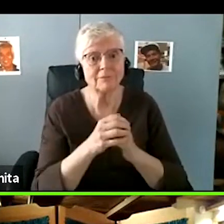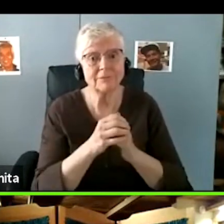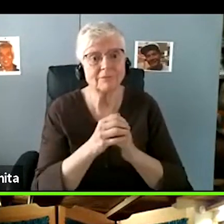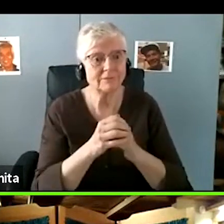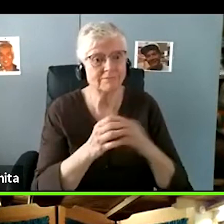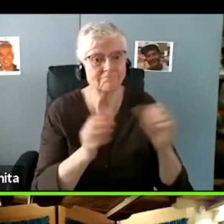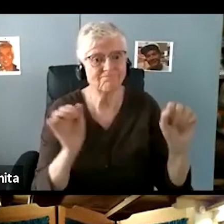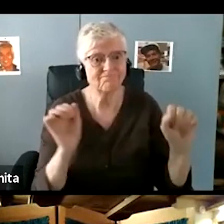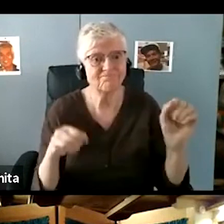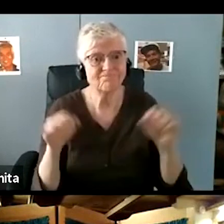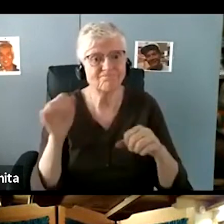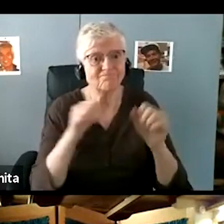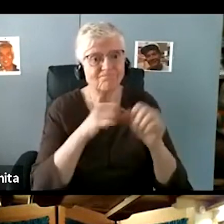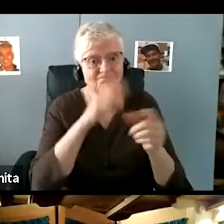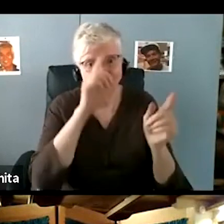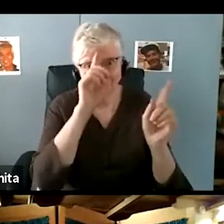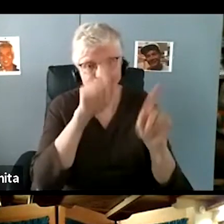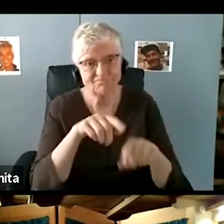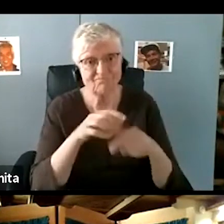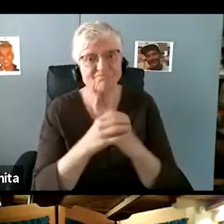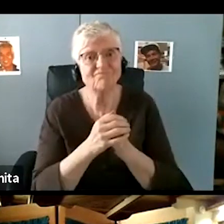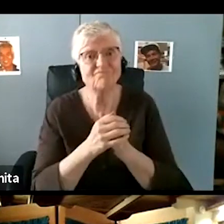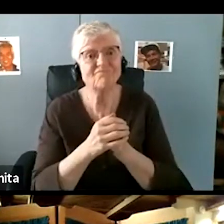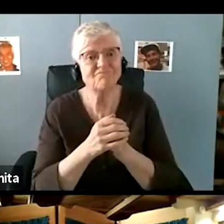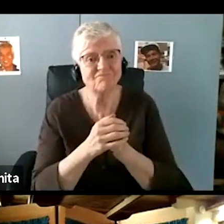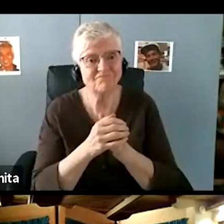Yeah. I do agree. Yeah.